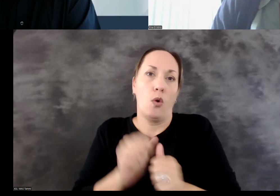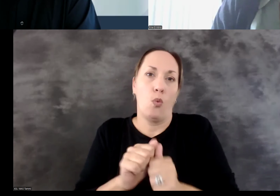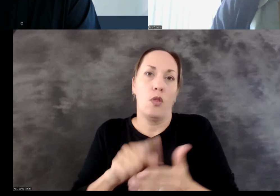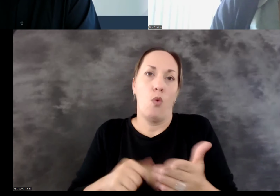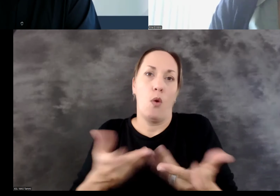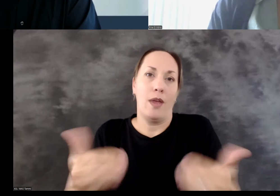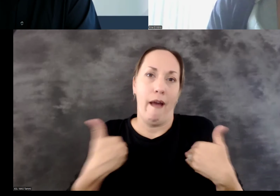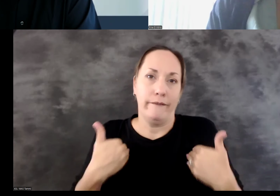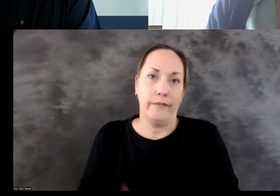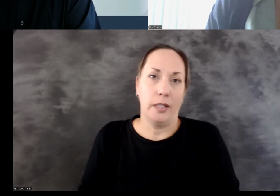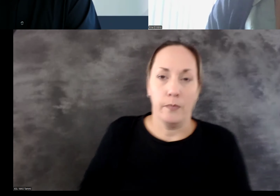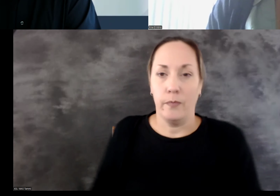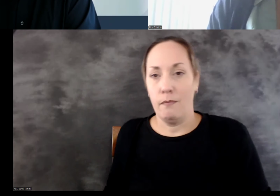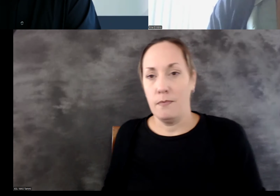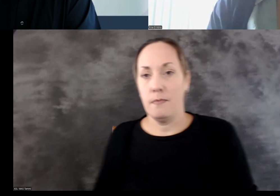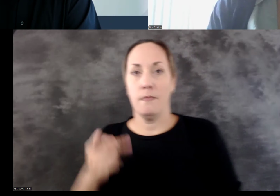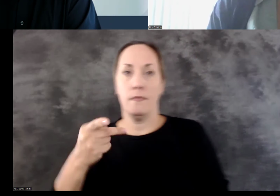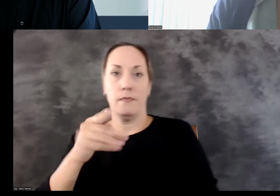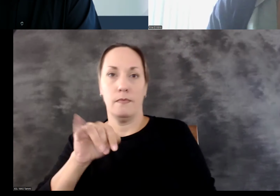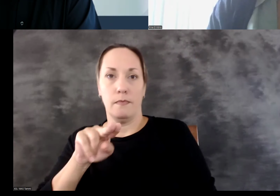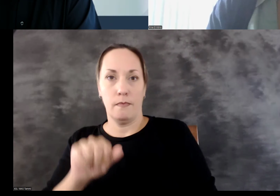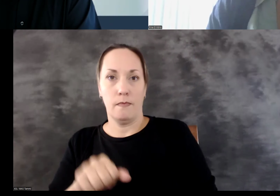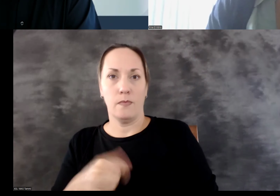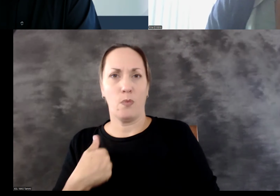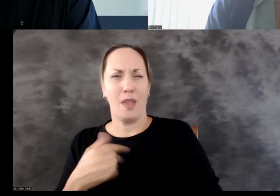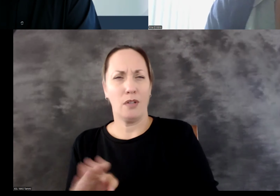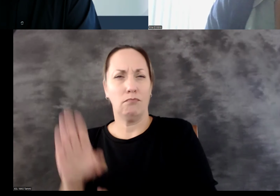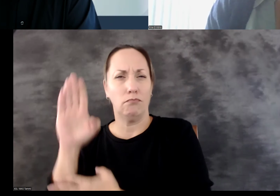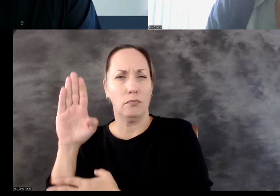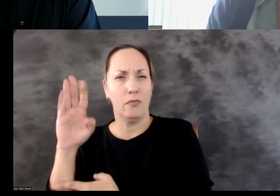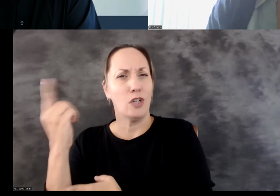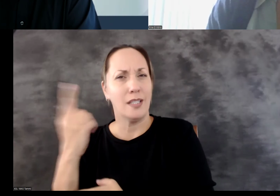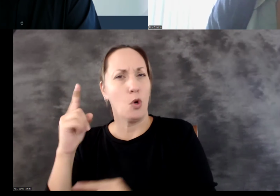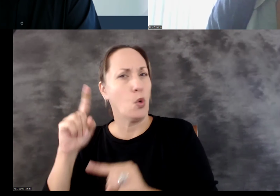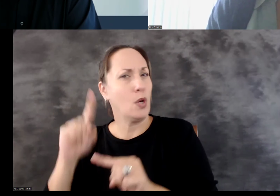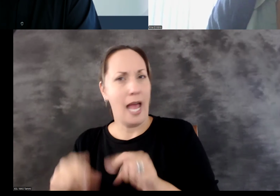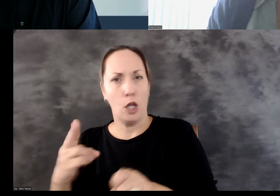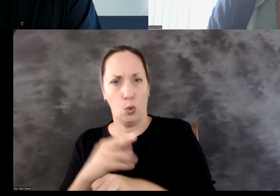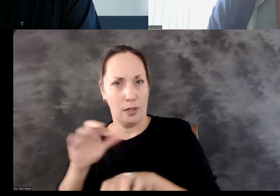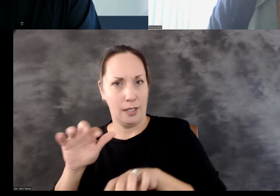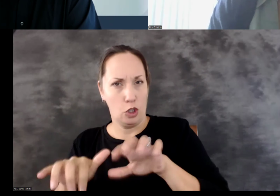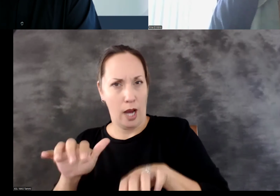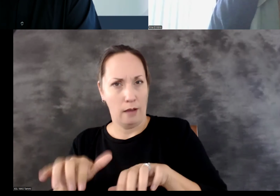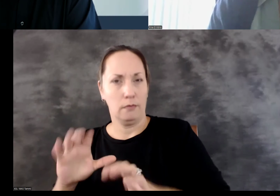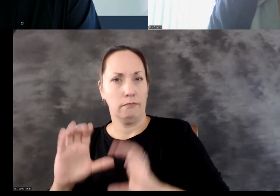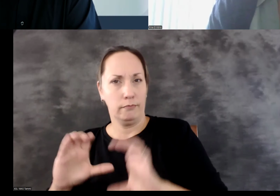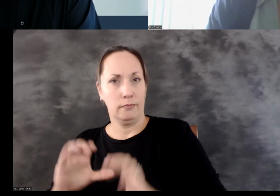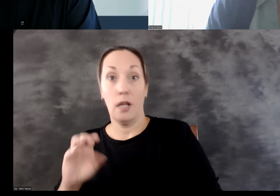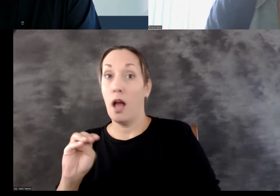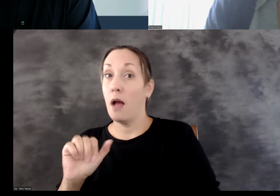you. We have a raised hand, I think, for someone who can't use the chat. Malcolm?